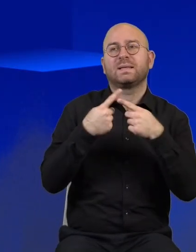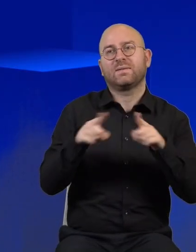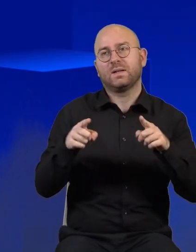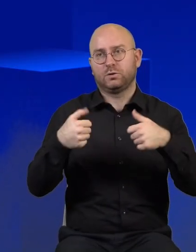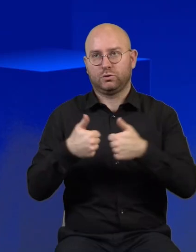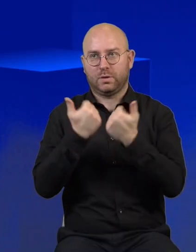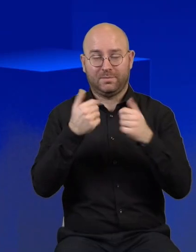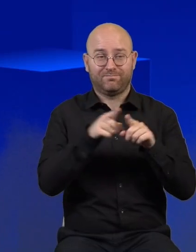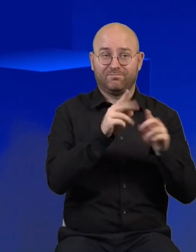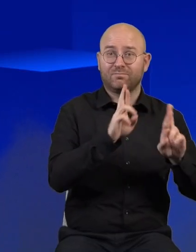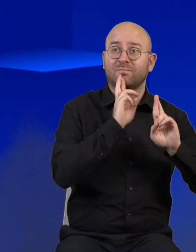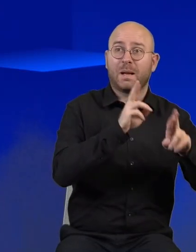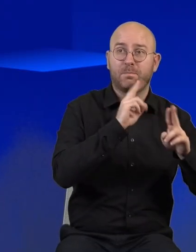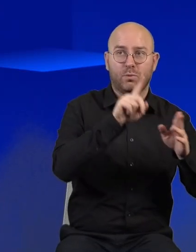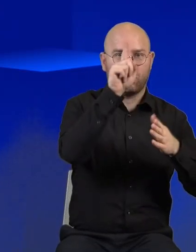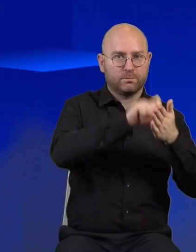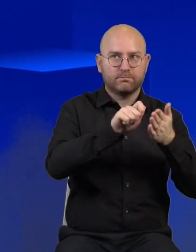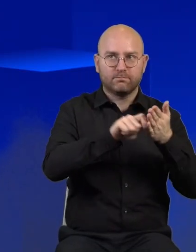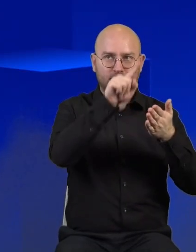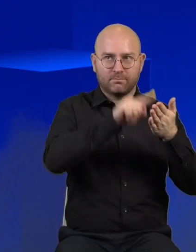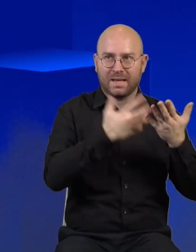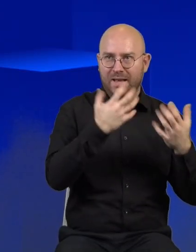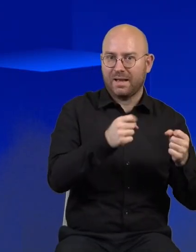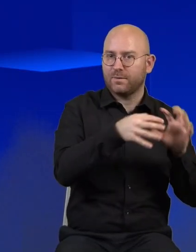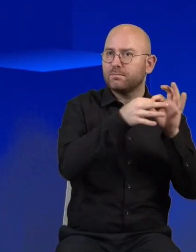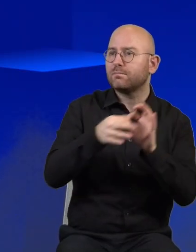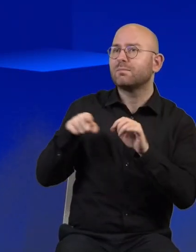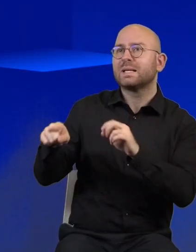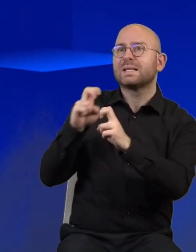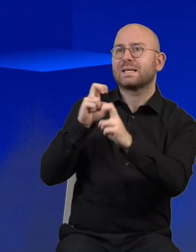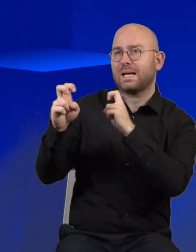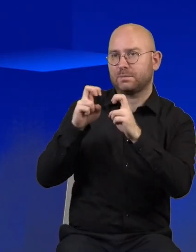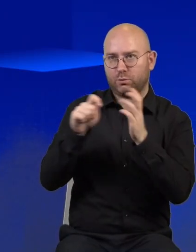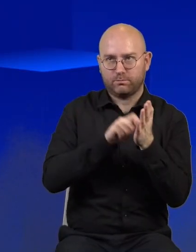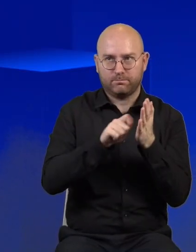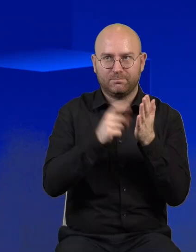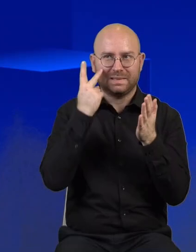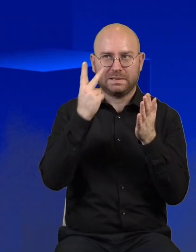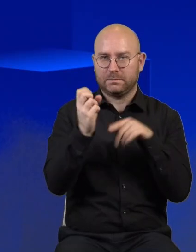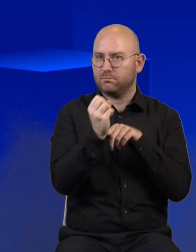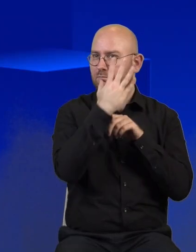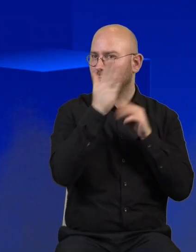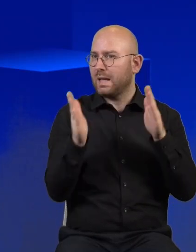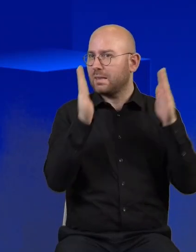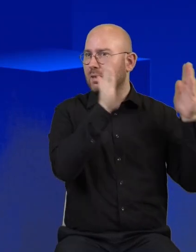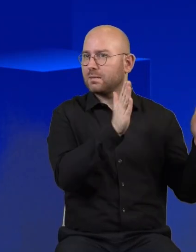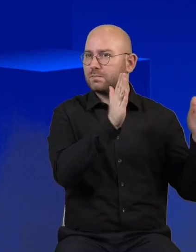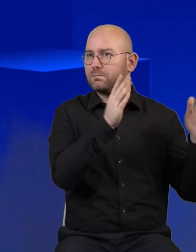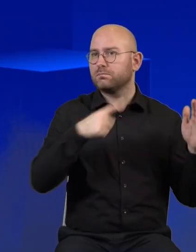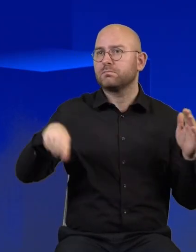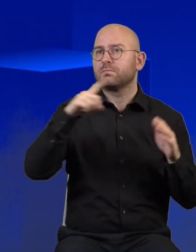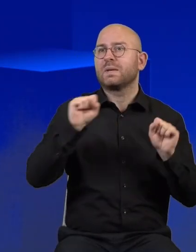transport sector, in fact, they can be grouped in two large domains. One